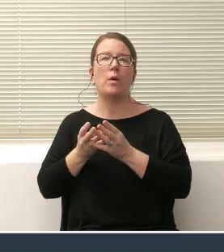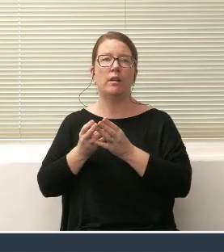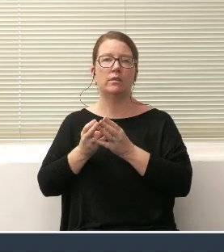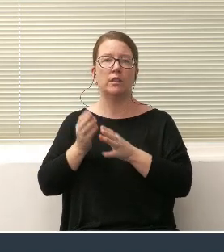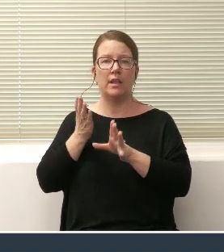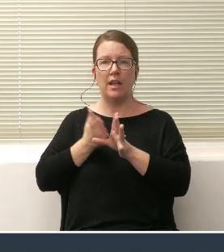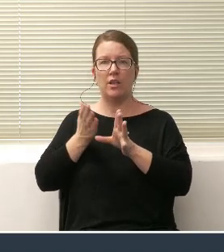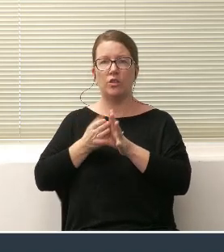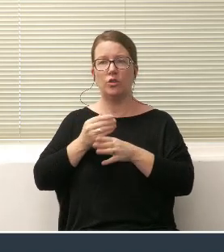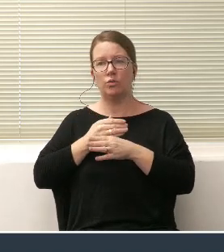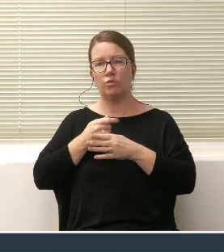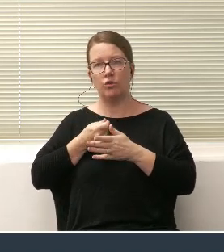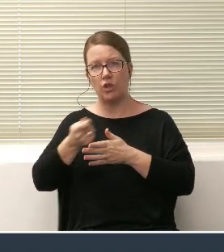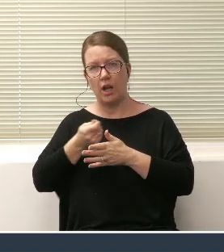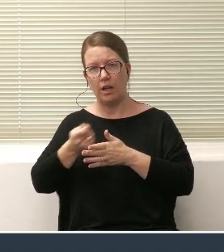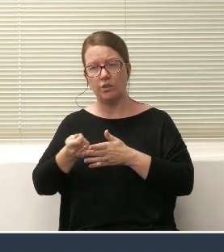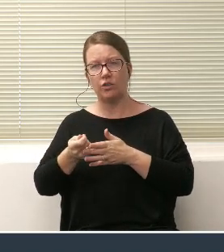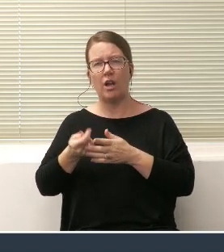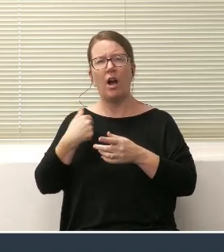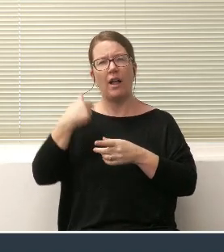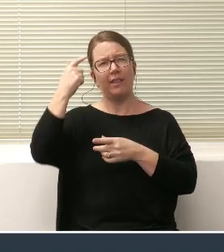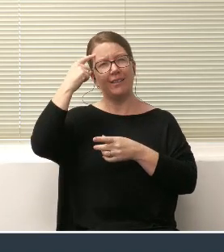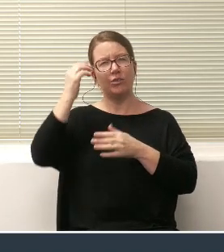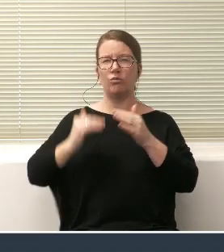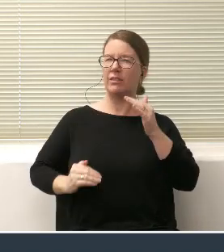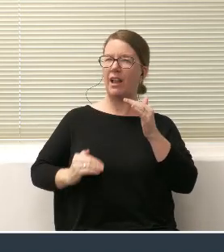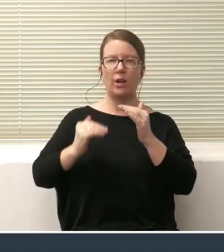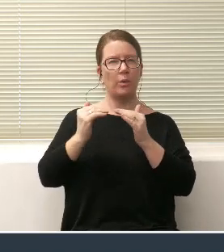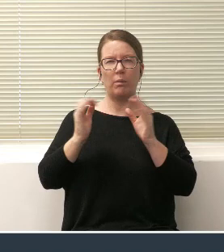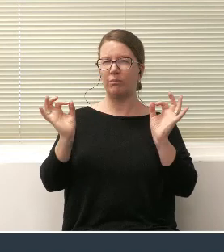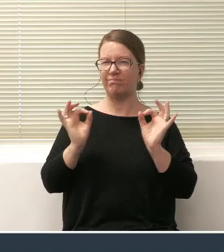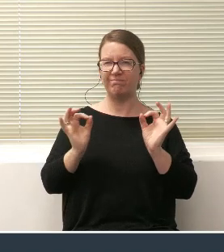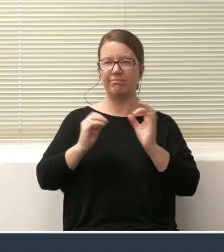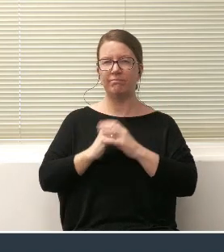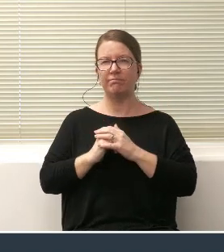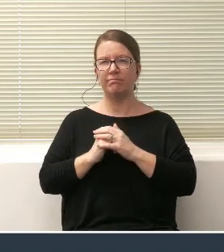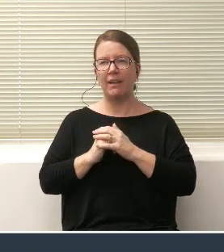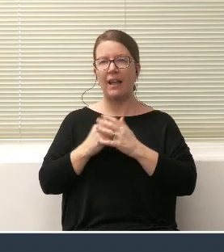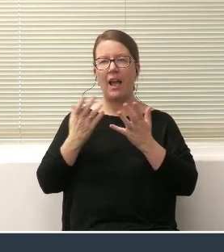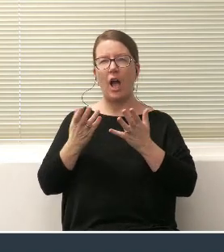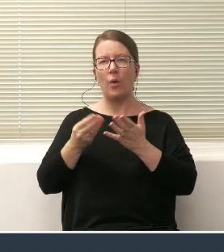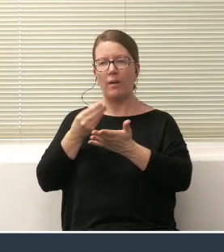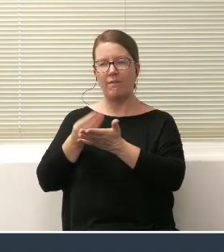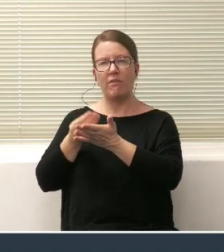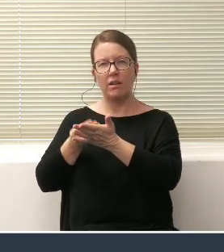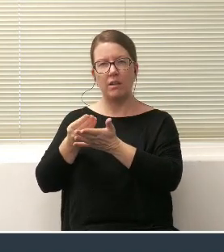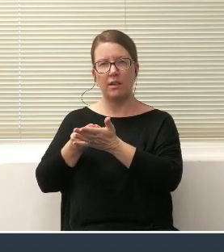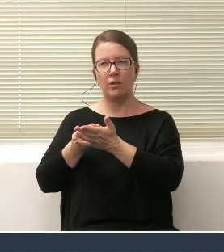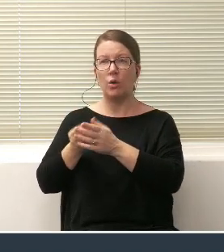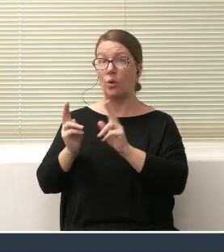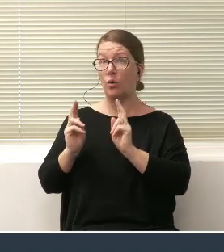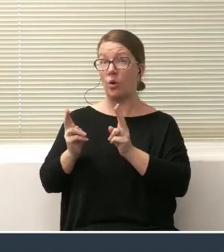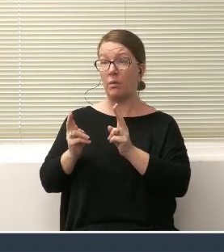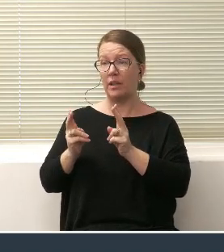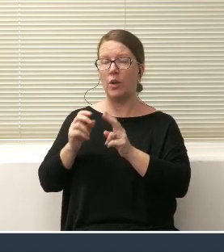there's equity issues that I think we need to think through around funding these things which would typically have been